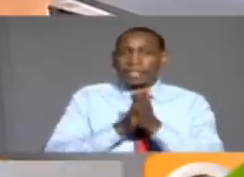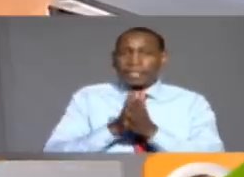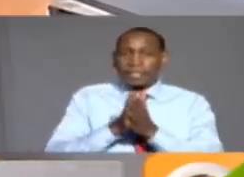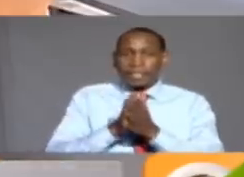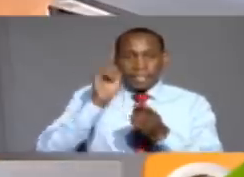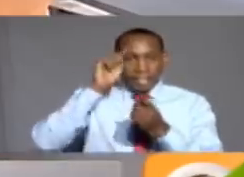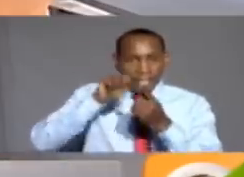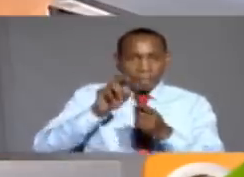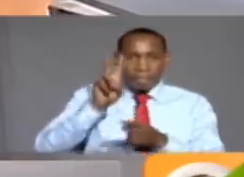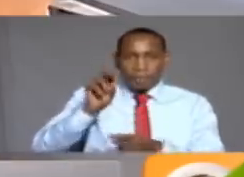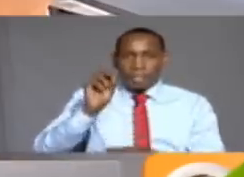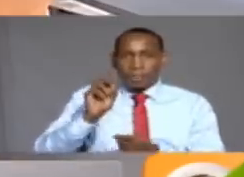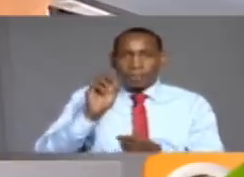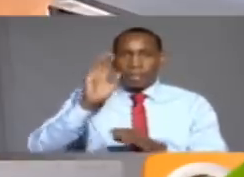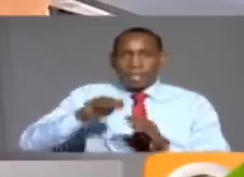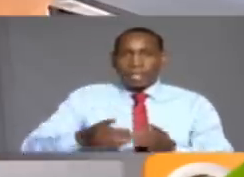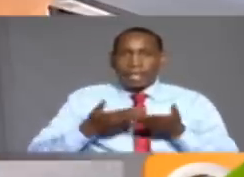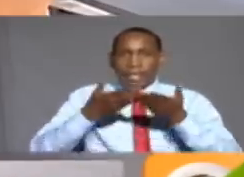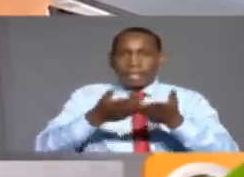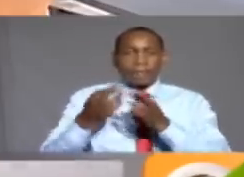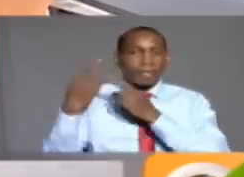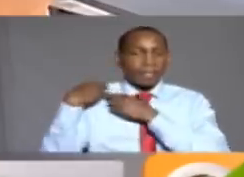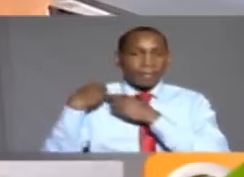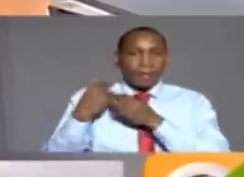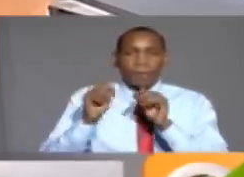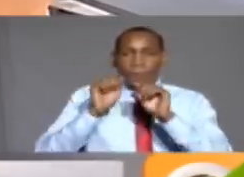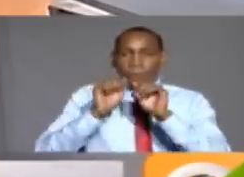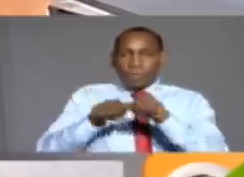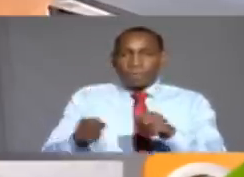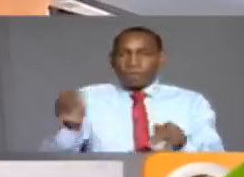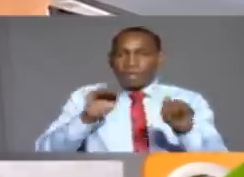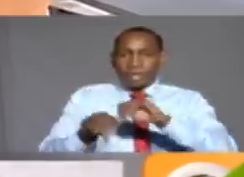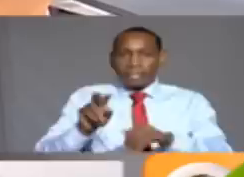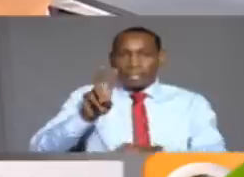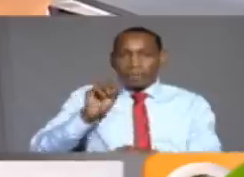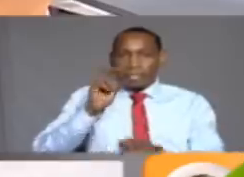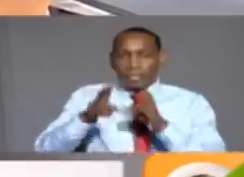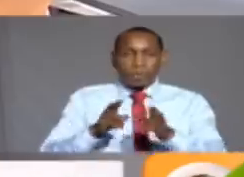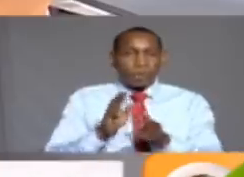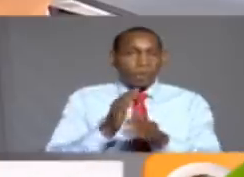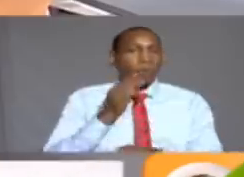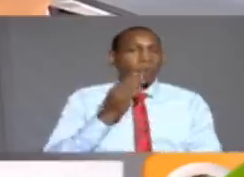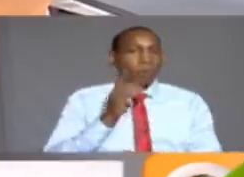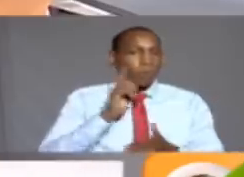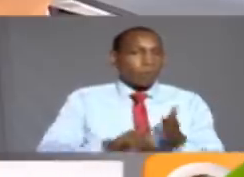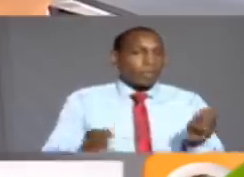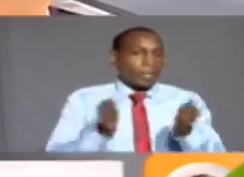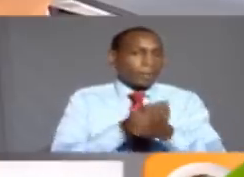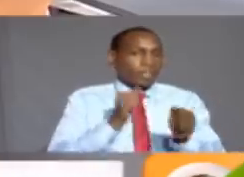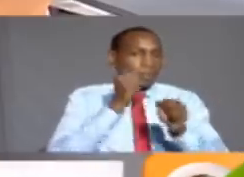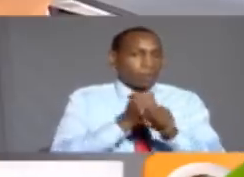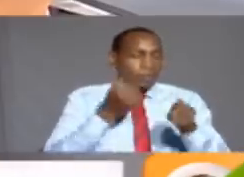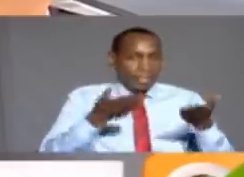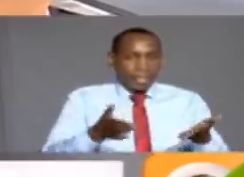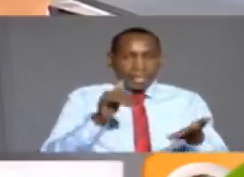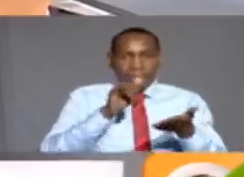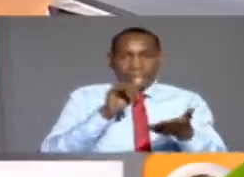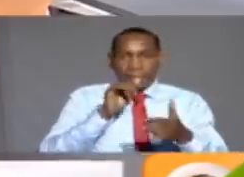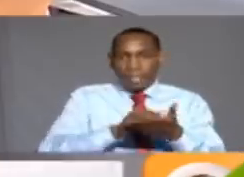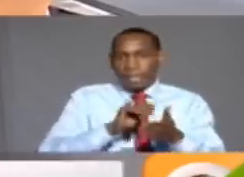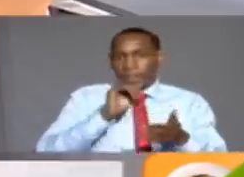2022 instead of delivering the mandate so that they can be re-elected in 2022? What is it that they cannot do now that they will do